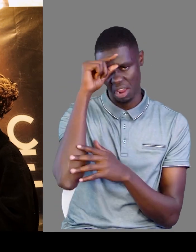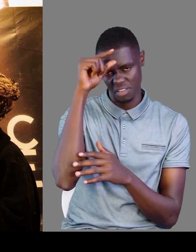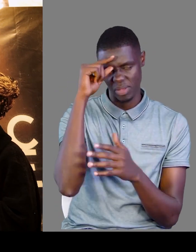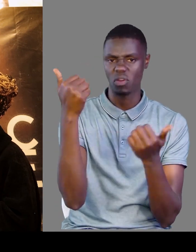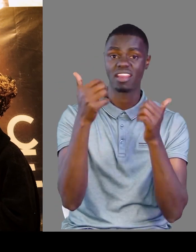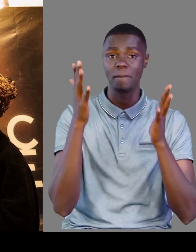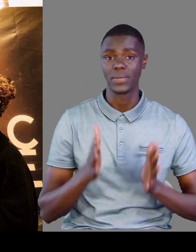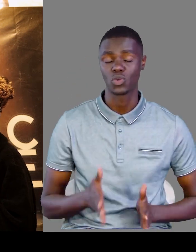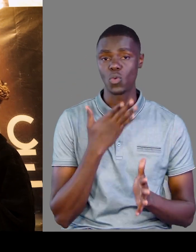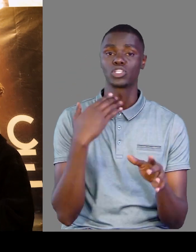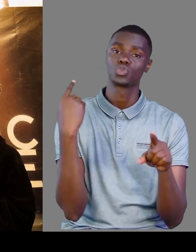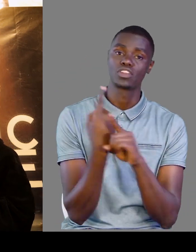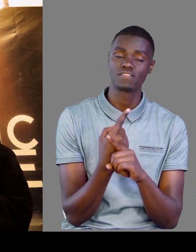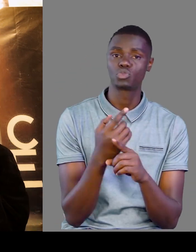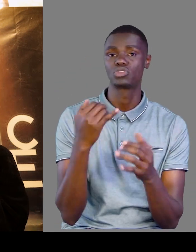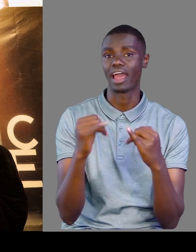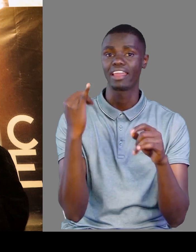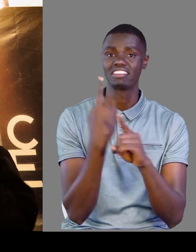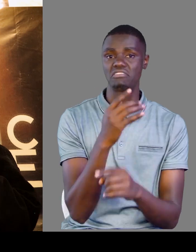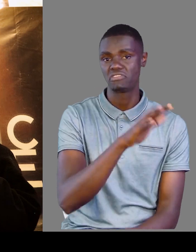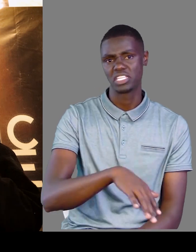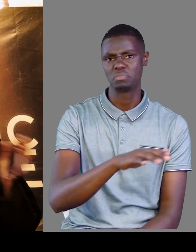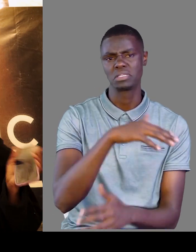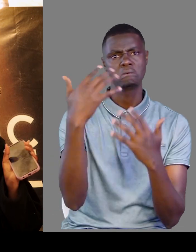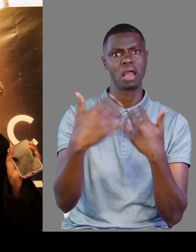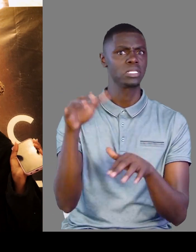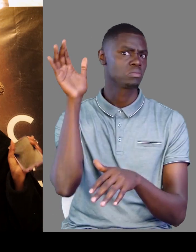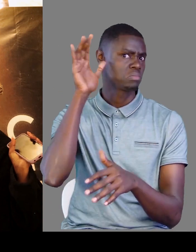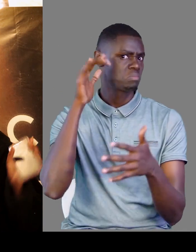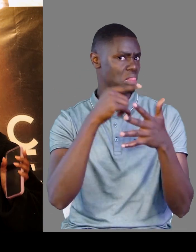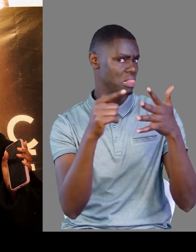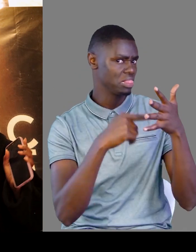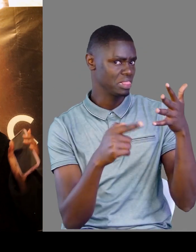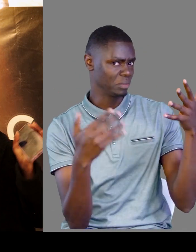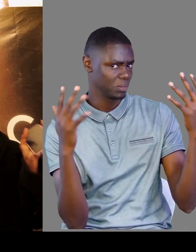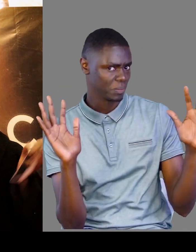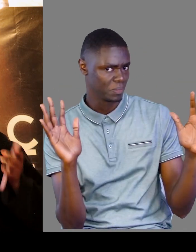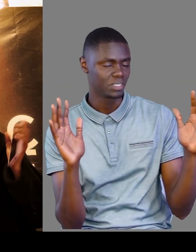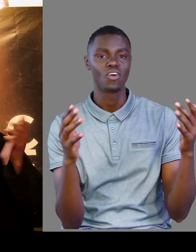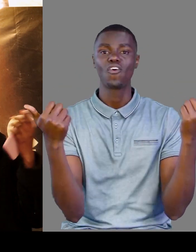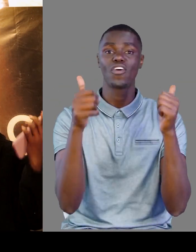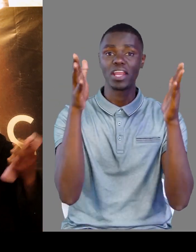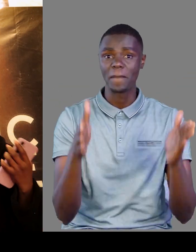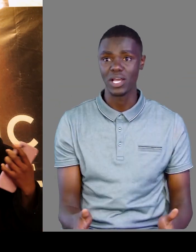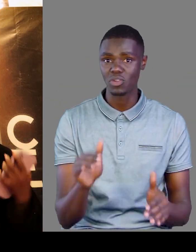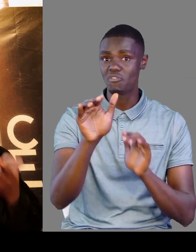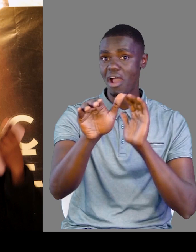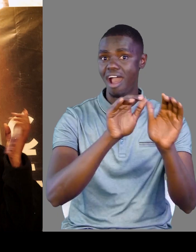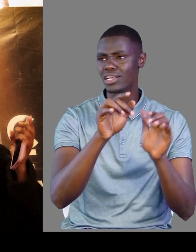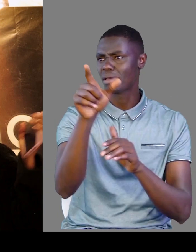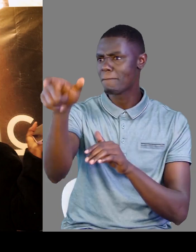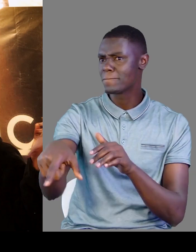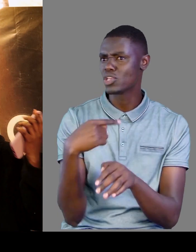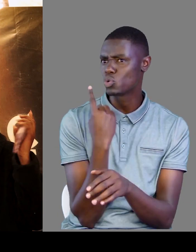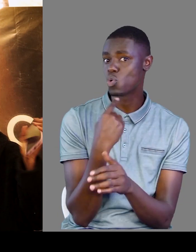to go into a different space. Oh, that is amazing. Umesikia hizo vitu zote. So for anyone who has asked a question of who this guy is, now